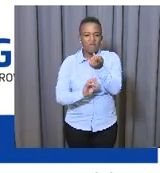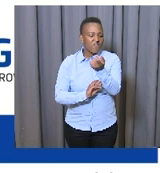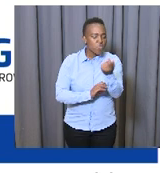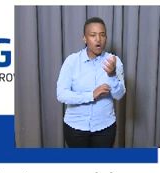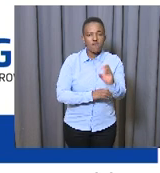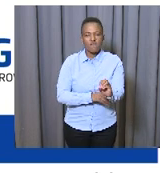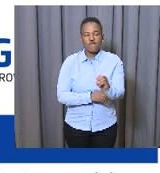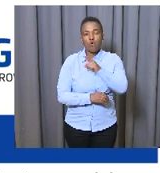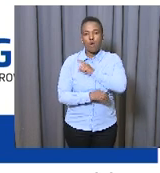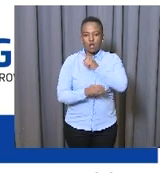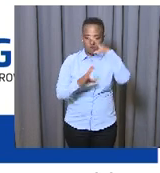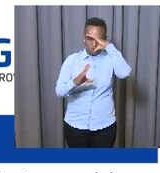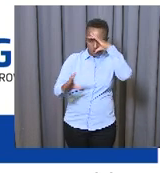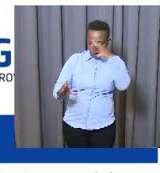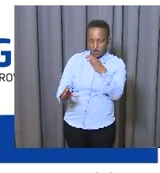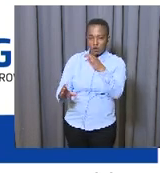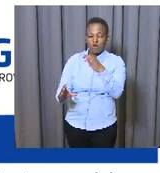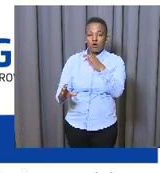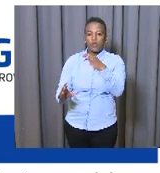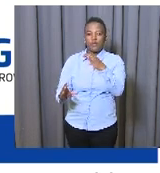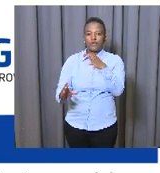were concentrated around what we